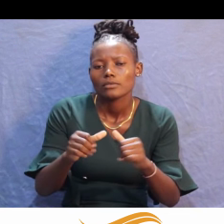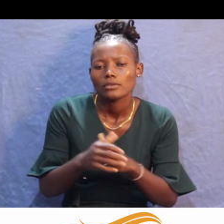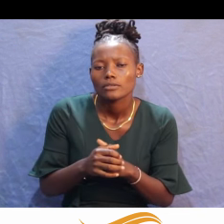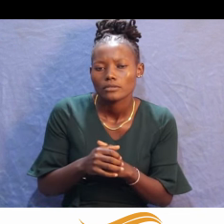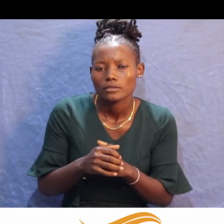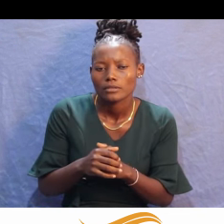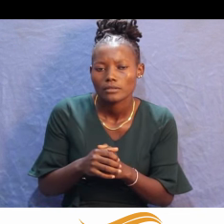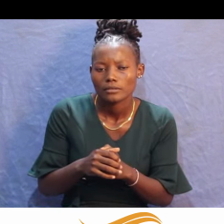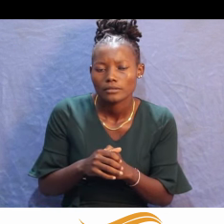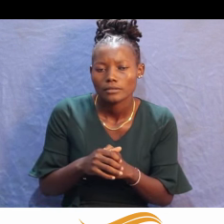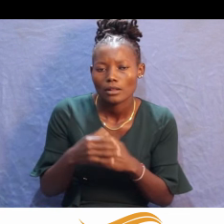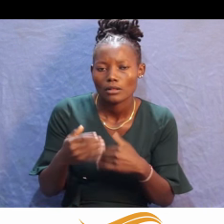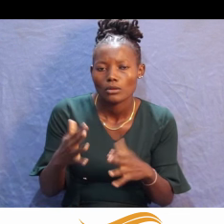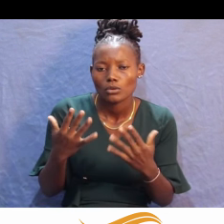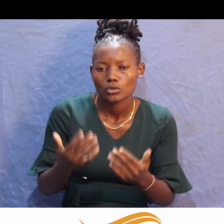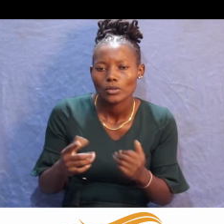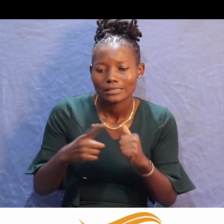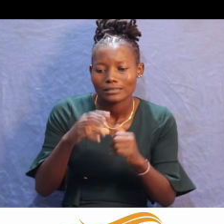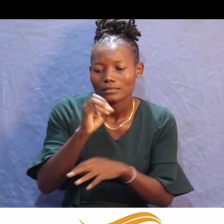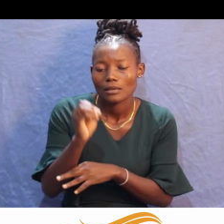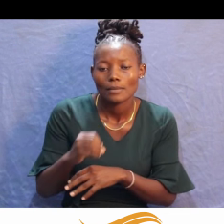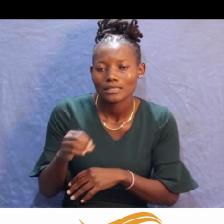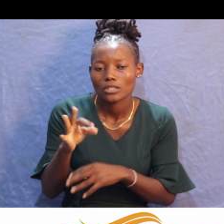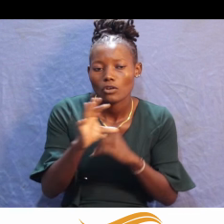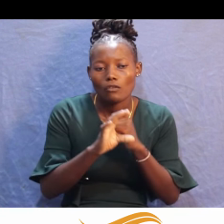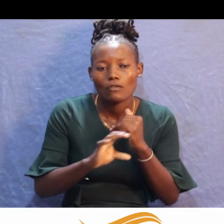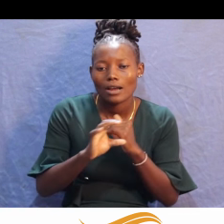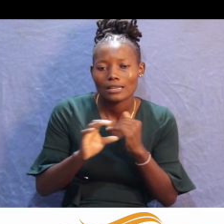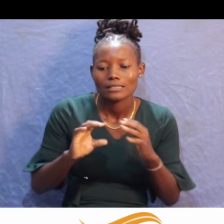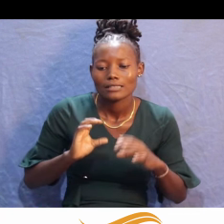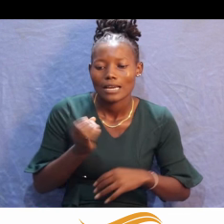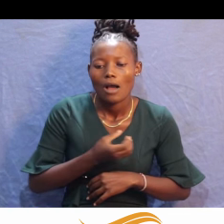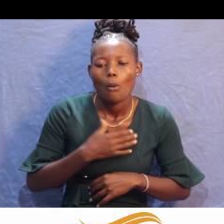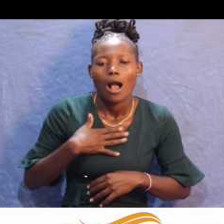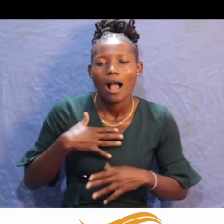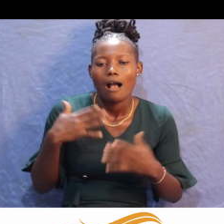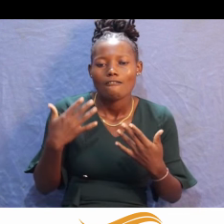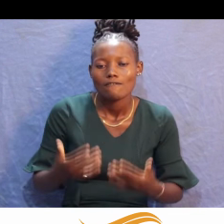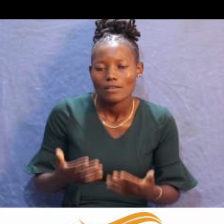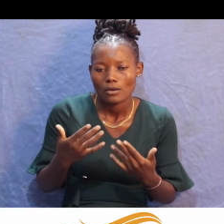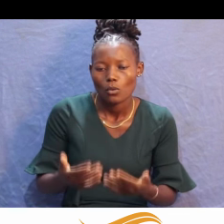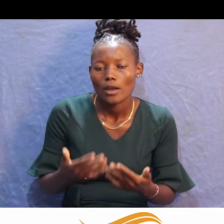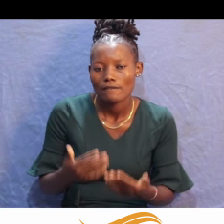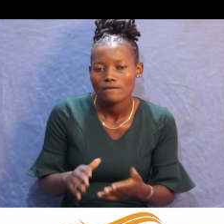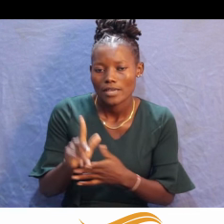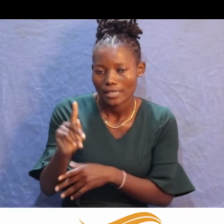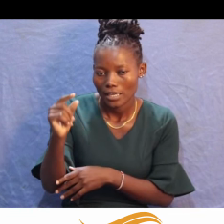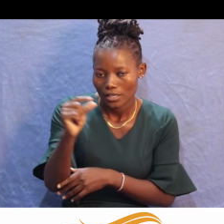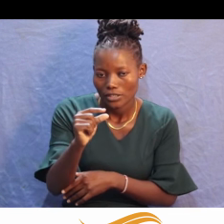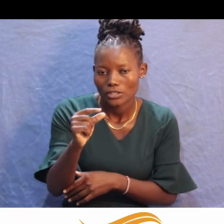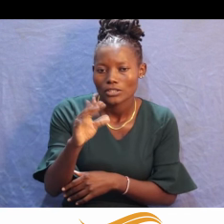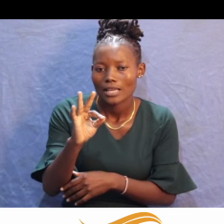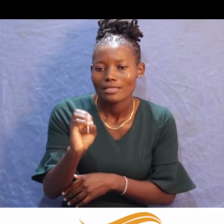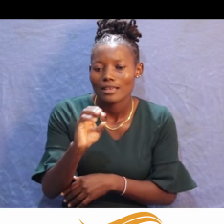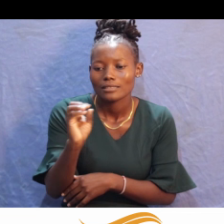obese or overweight. I mean, 60% of our country is overweight, or 30% is obese. That is occurring in